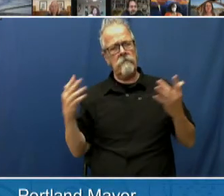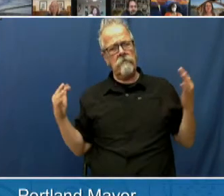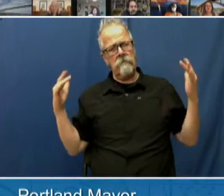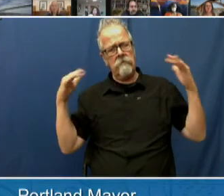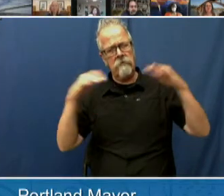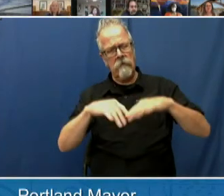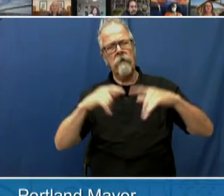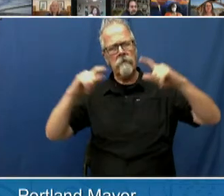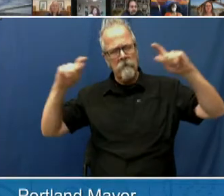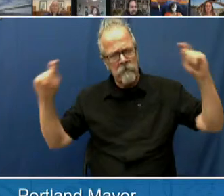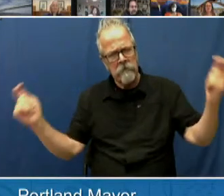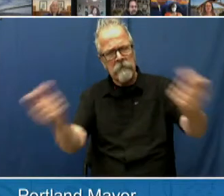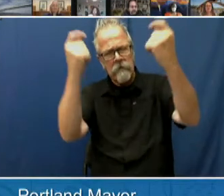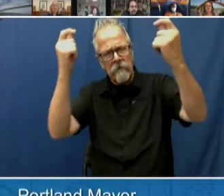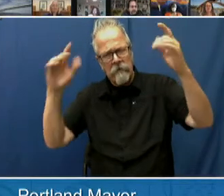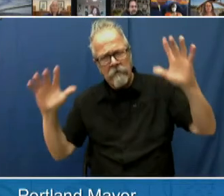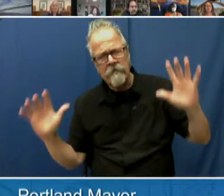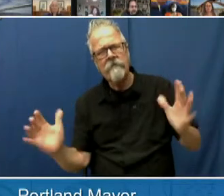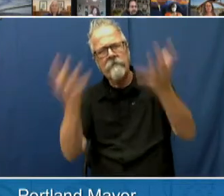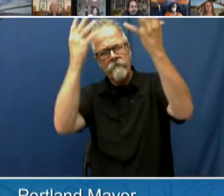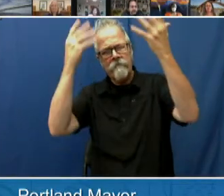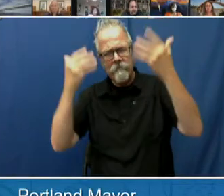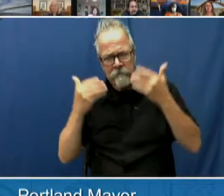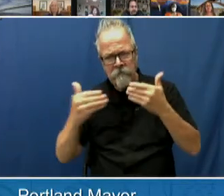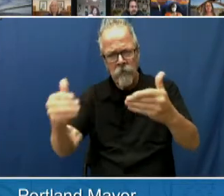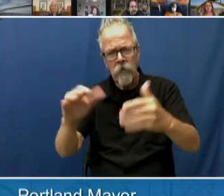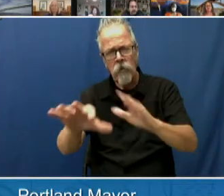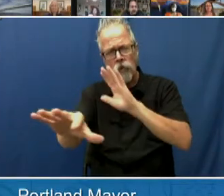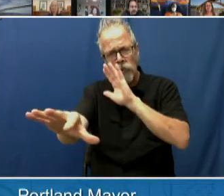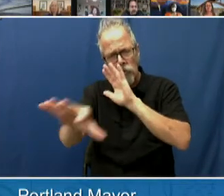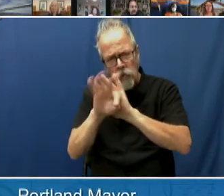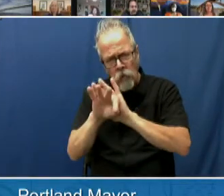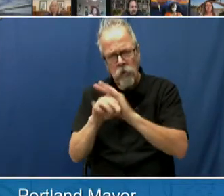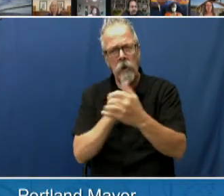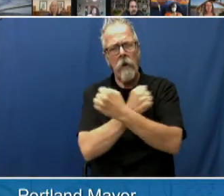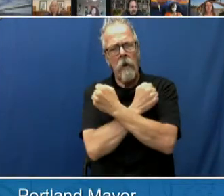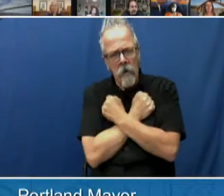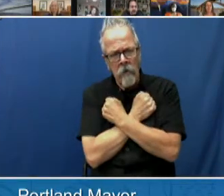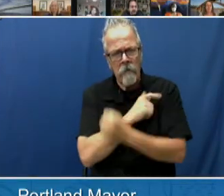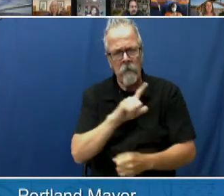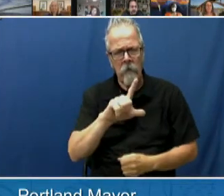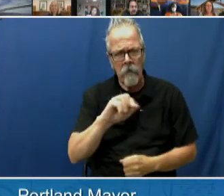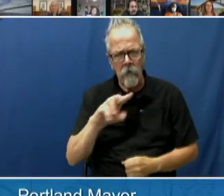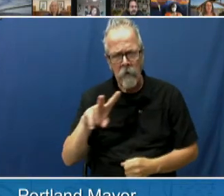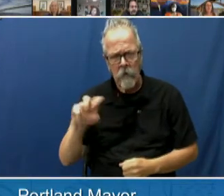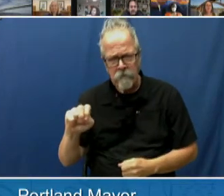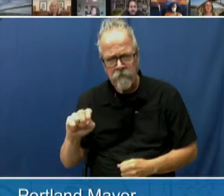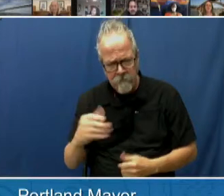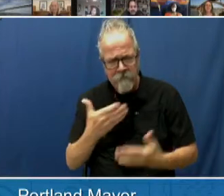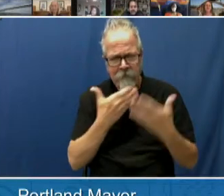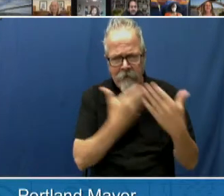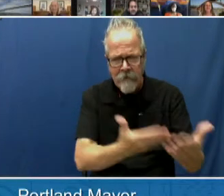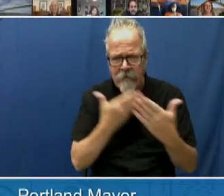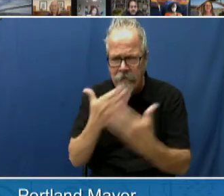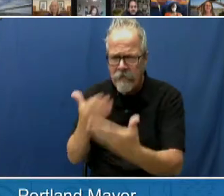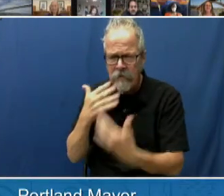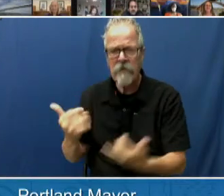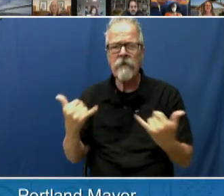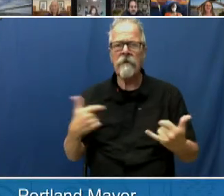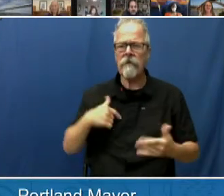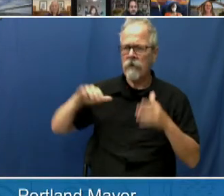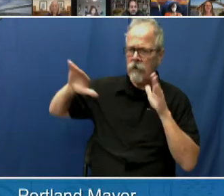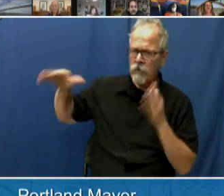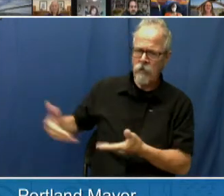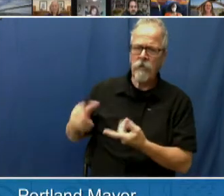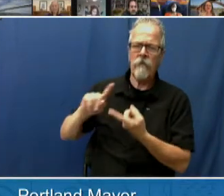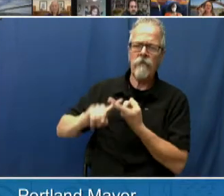Choose love. Thank you, and it's now my privilege to introduce my friend, Metro President